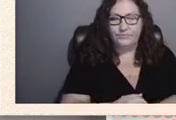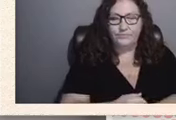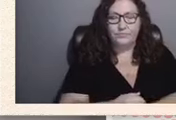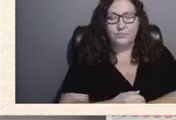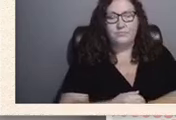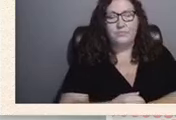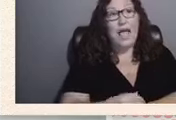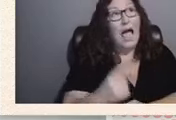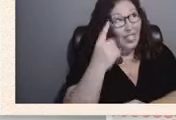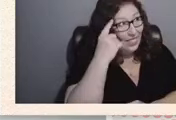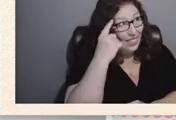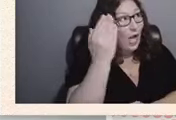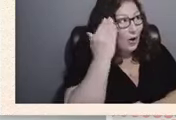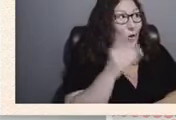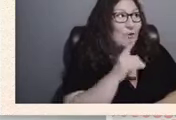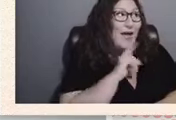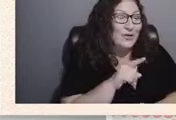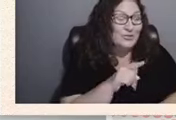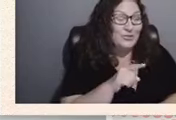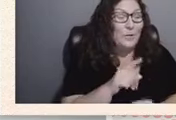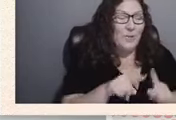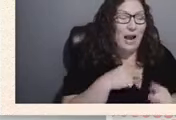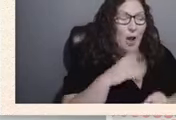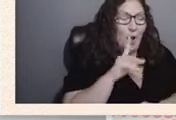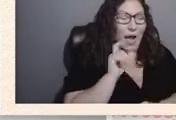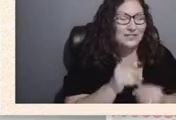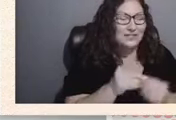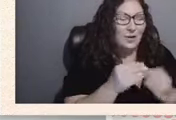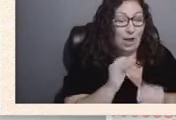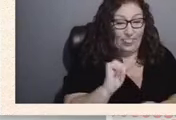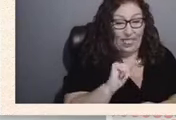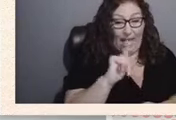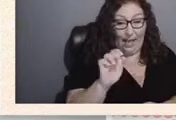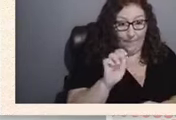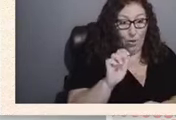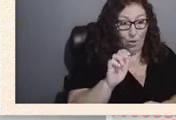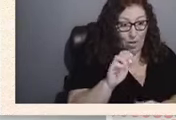to this, but I'm going to ask anyways. Is the ABLE account federally insured?